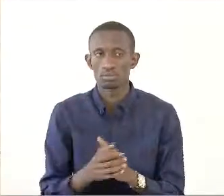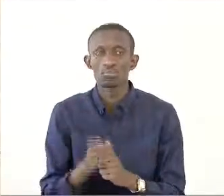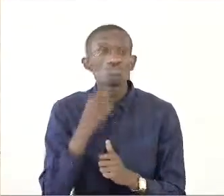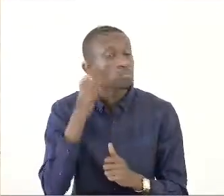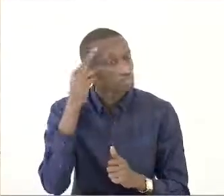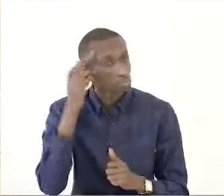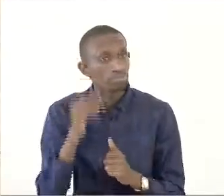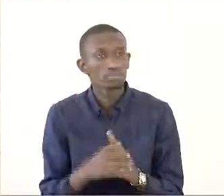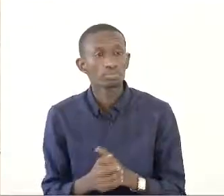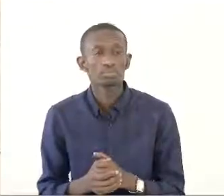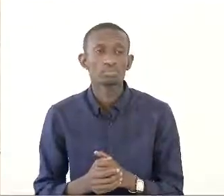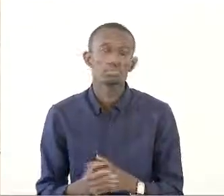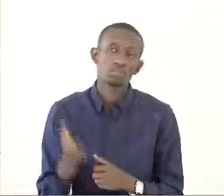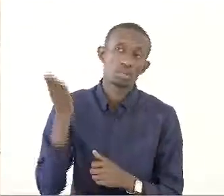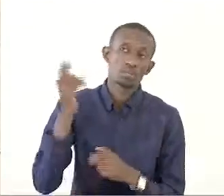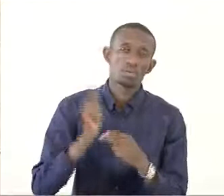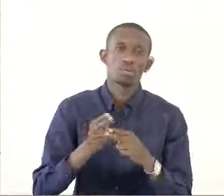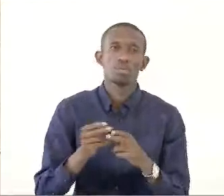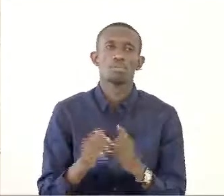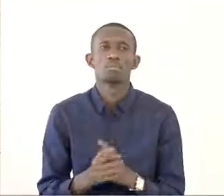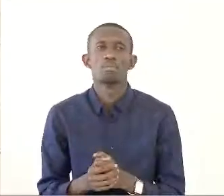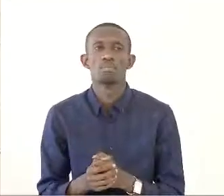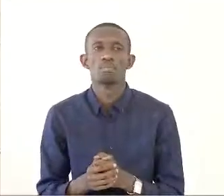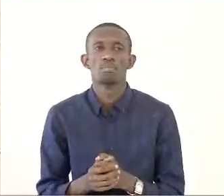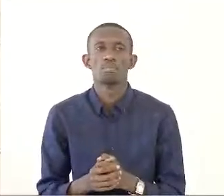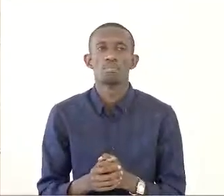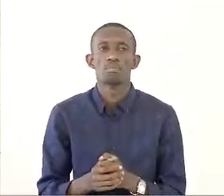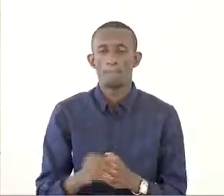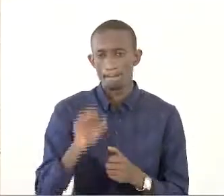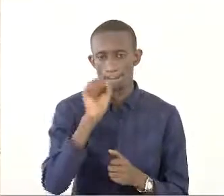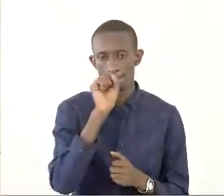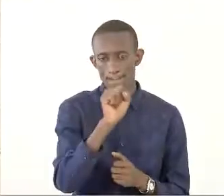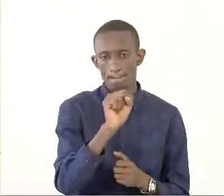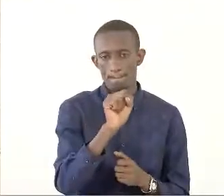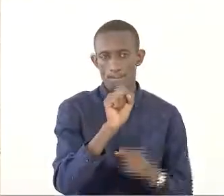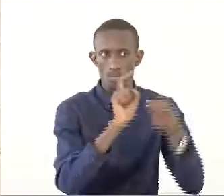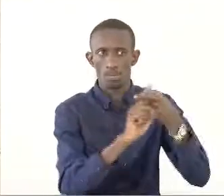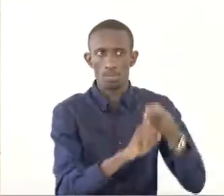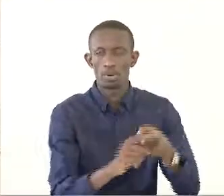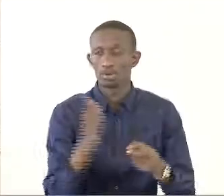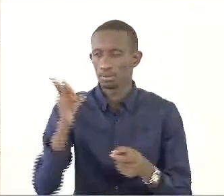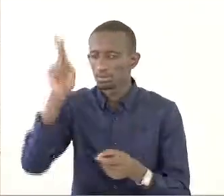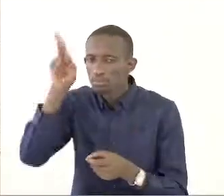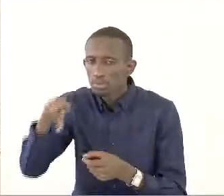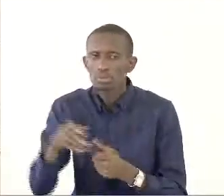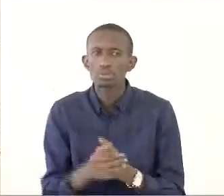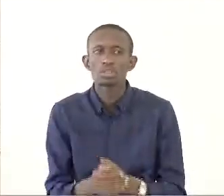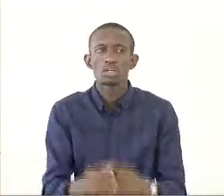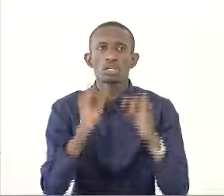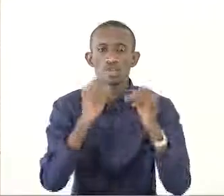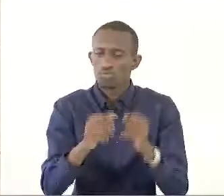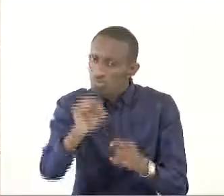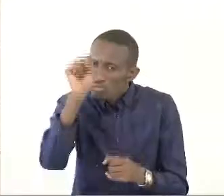do. This is actually called the sum, and this is the product. And if the sum is 3,